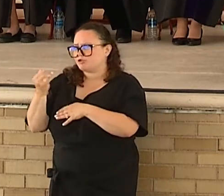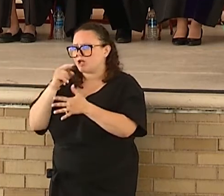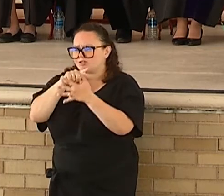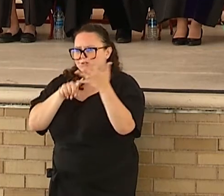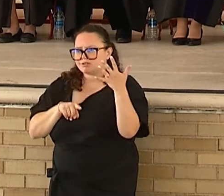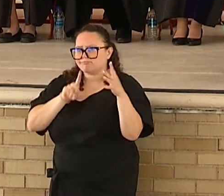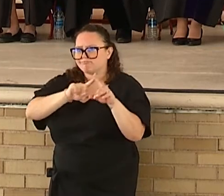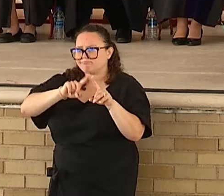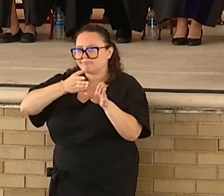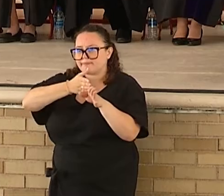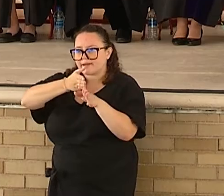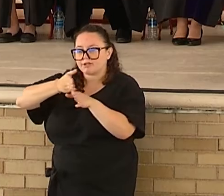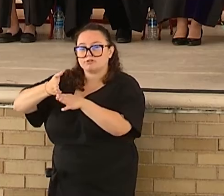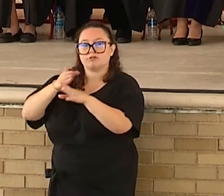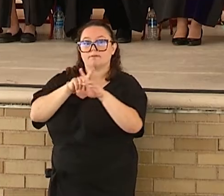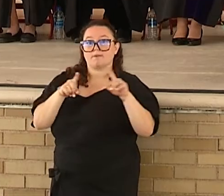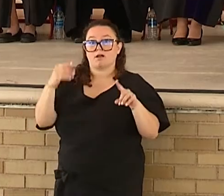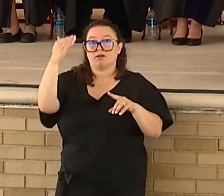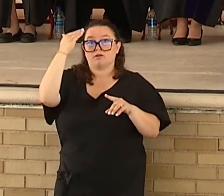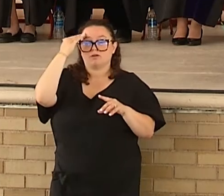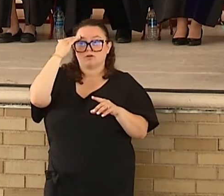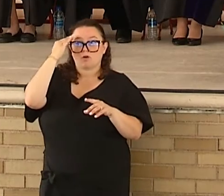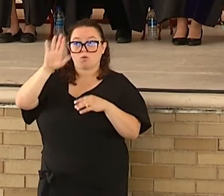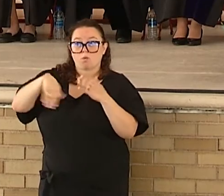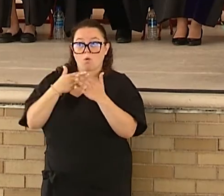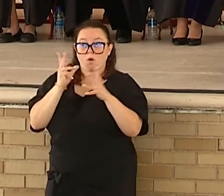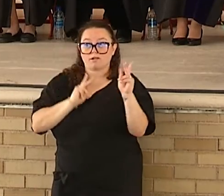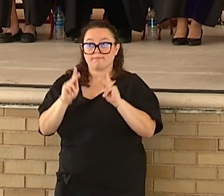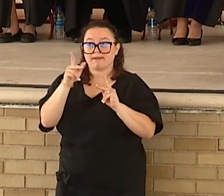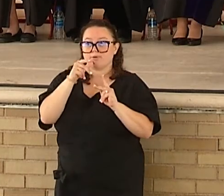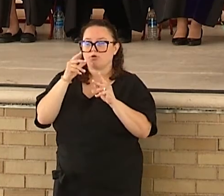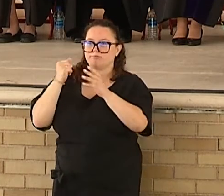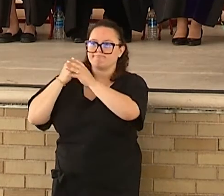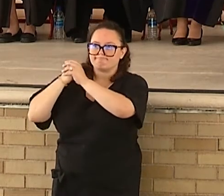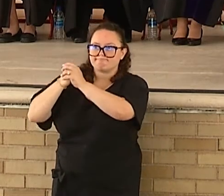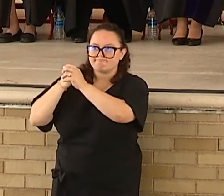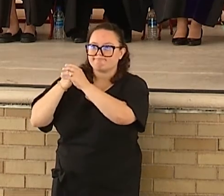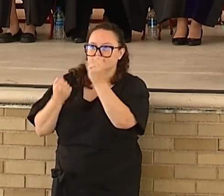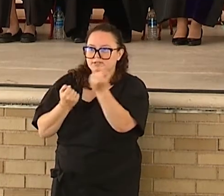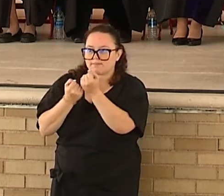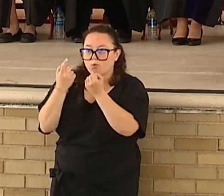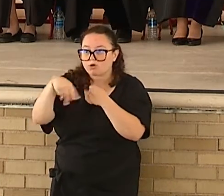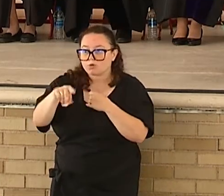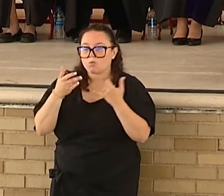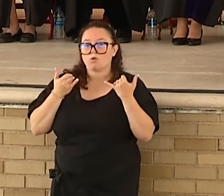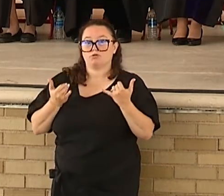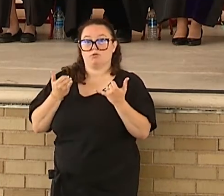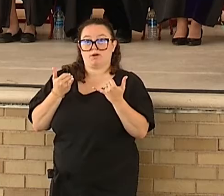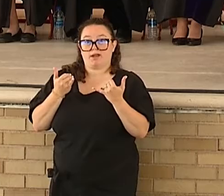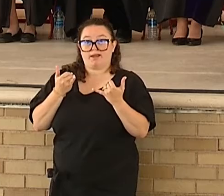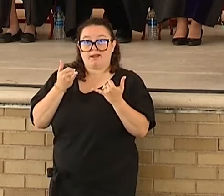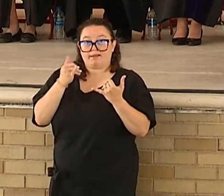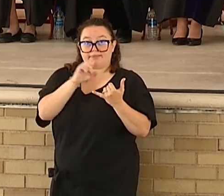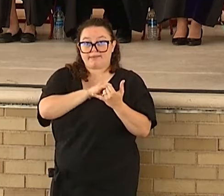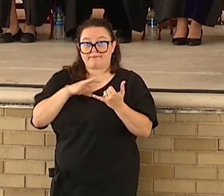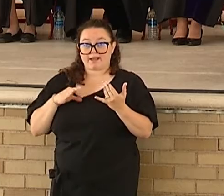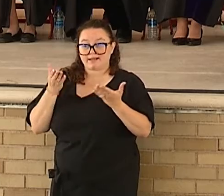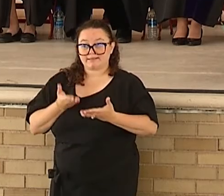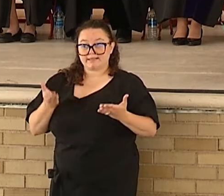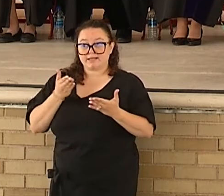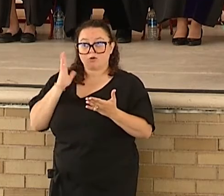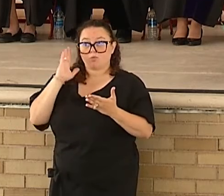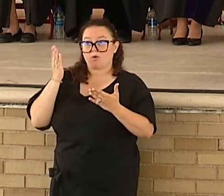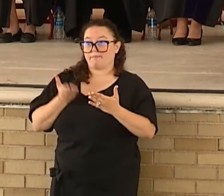that all of the people cheering for you today, your support system, the faculty here, They're going to be here to help